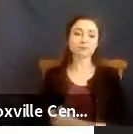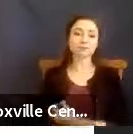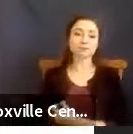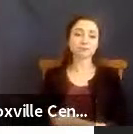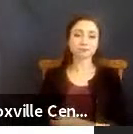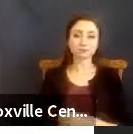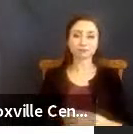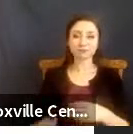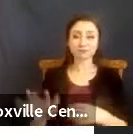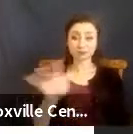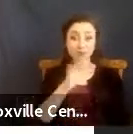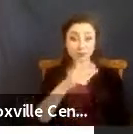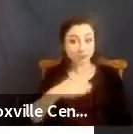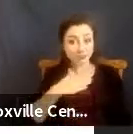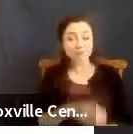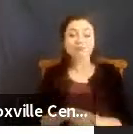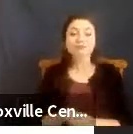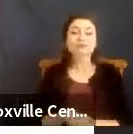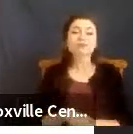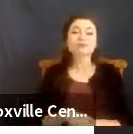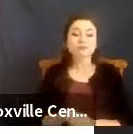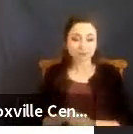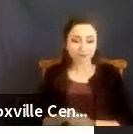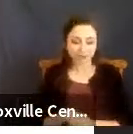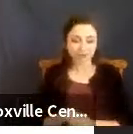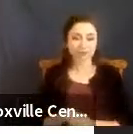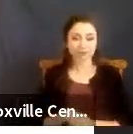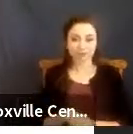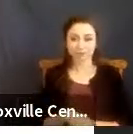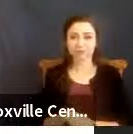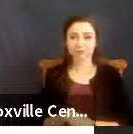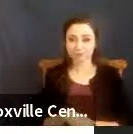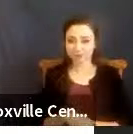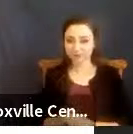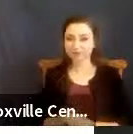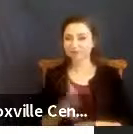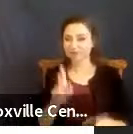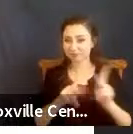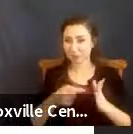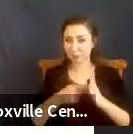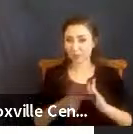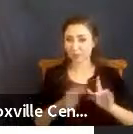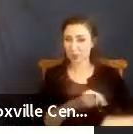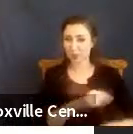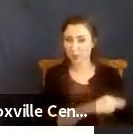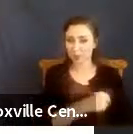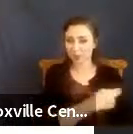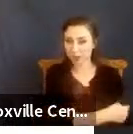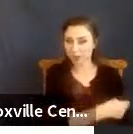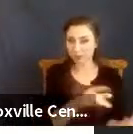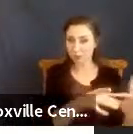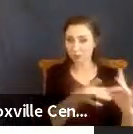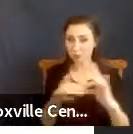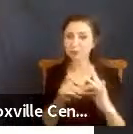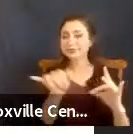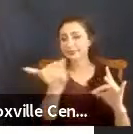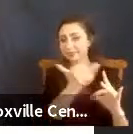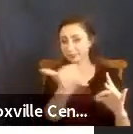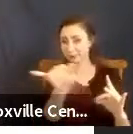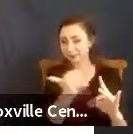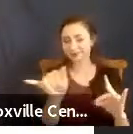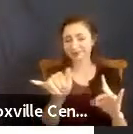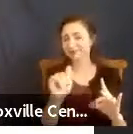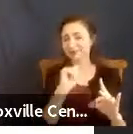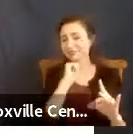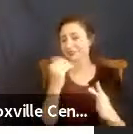slide, please. So the hospitalization correlation to cases looks similar. No big news here. If